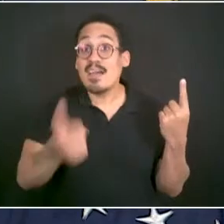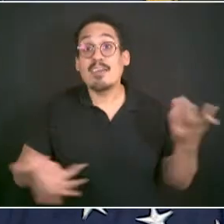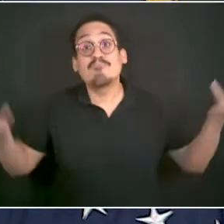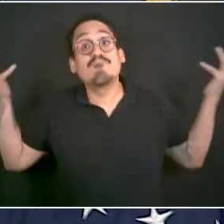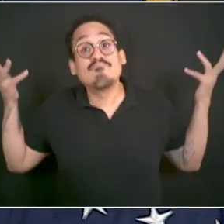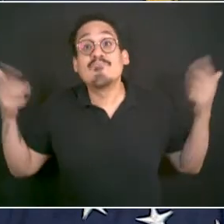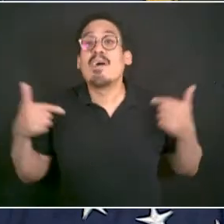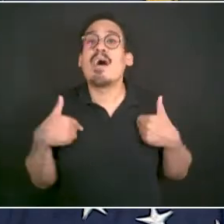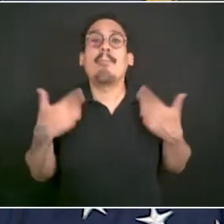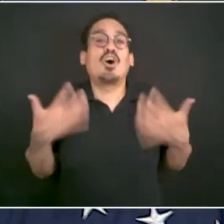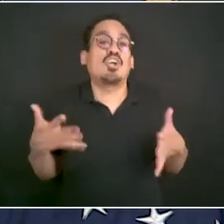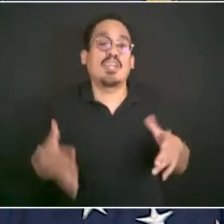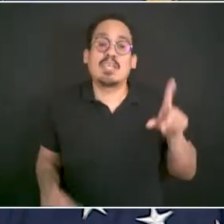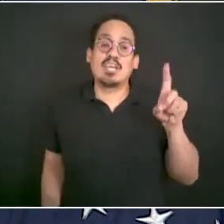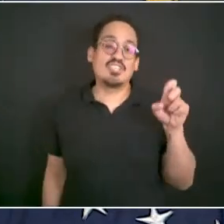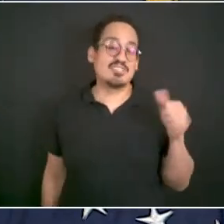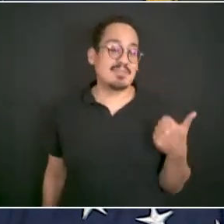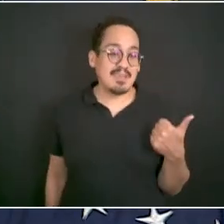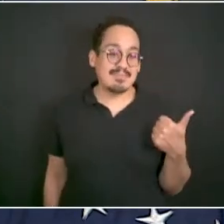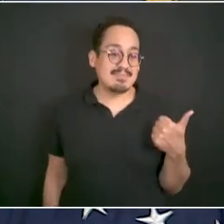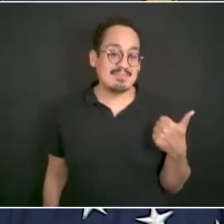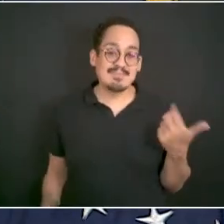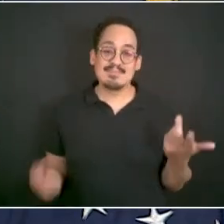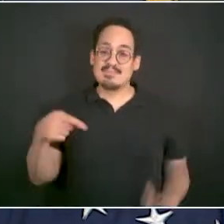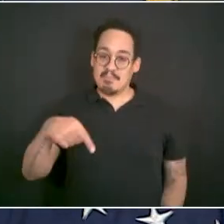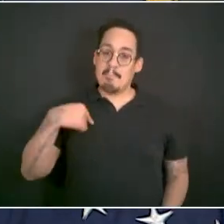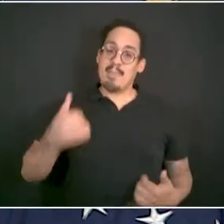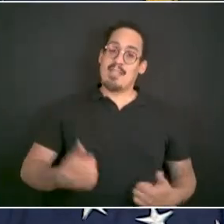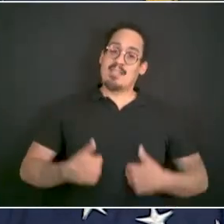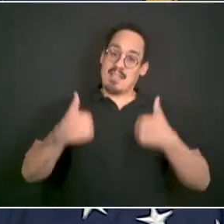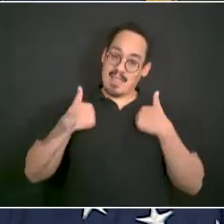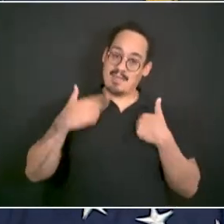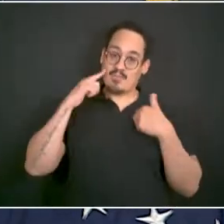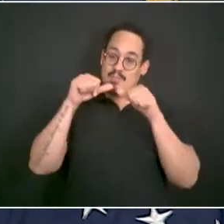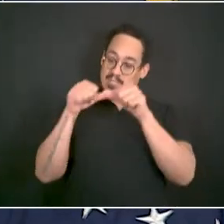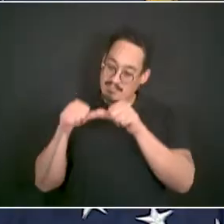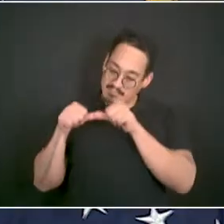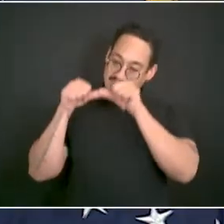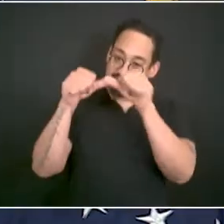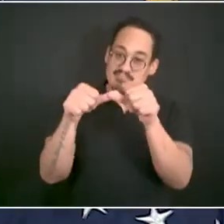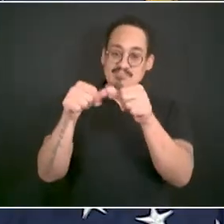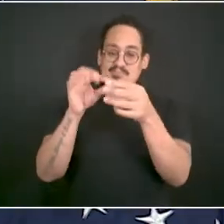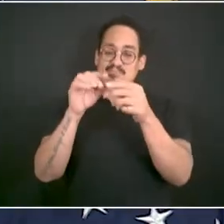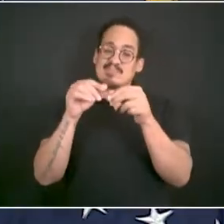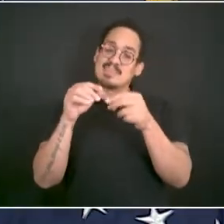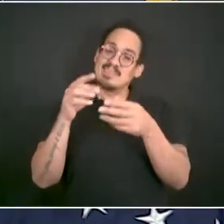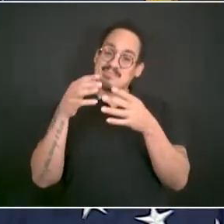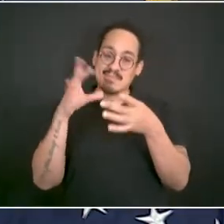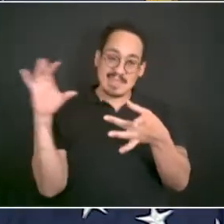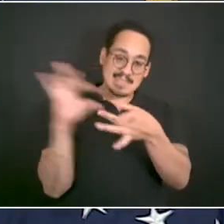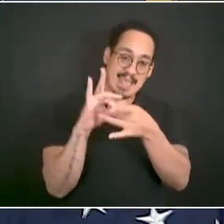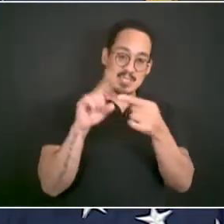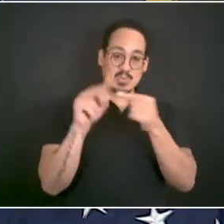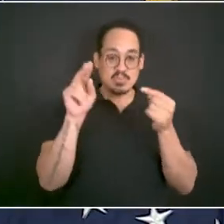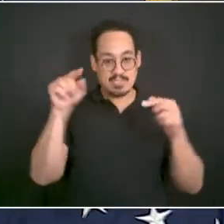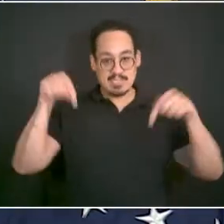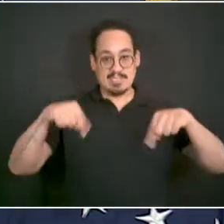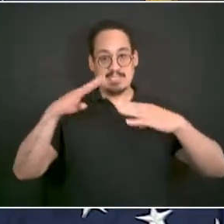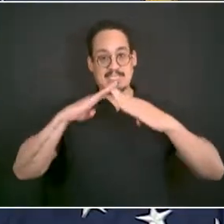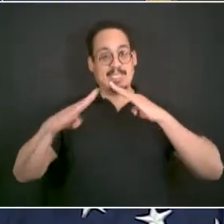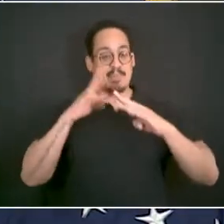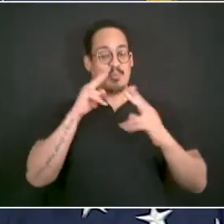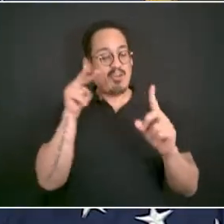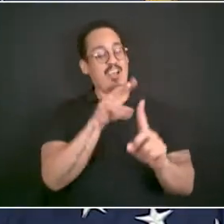It's always going to be, my life is going to be permanently attached to this city, and people are going to look at the great things I did. And